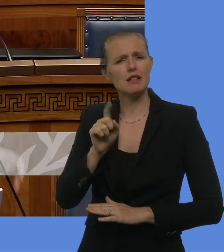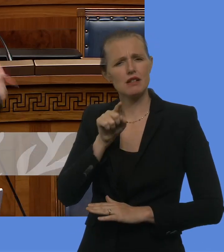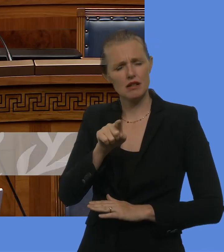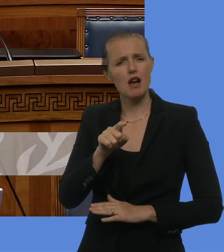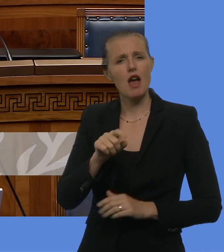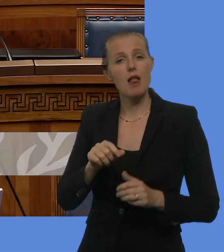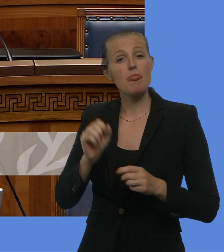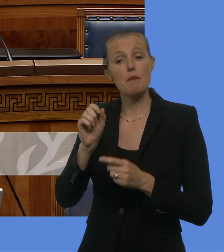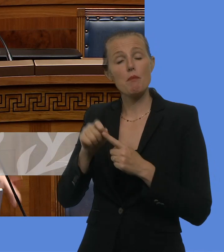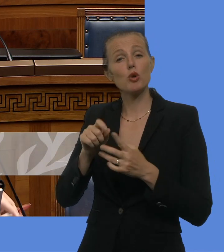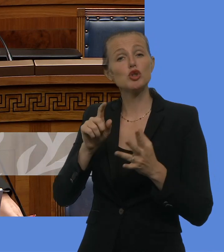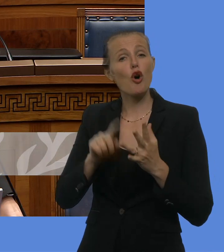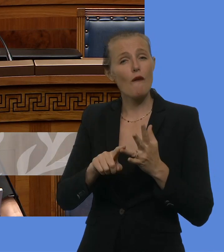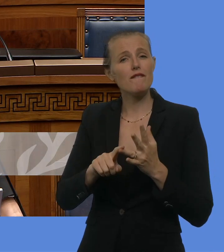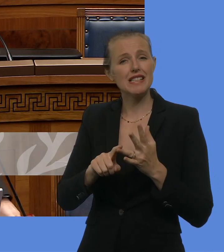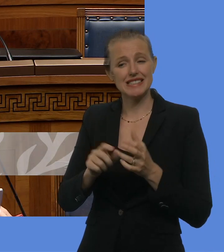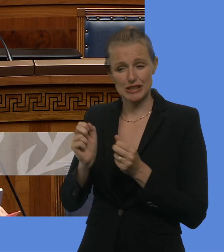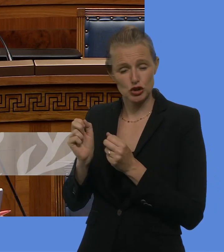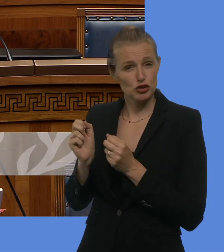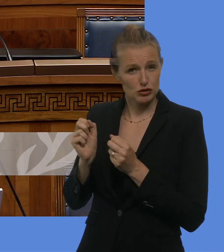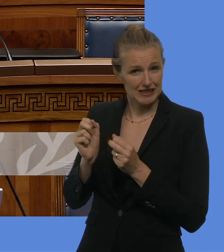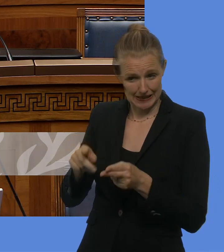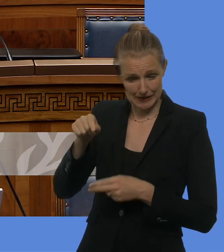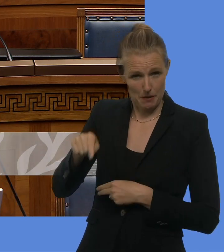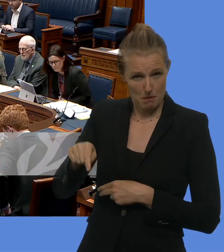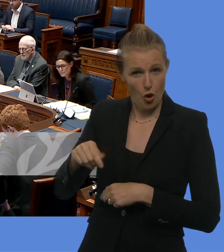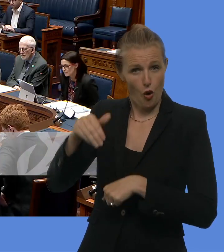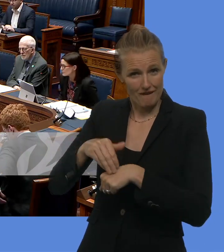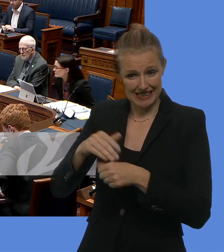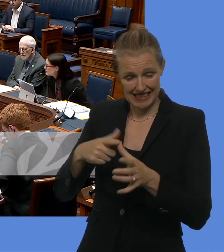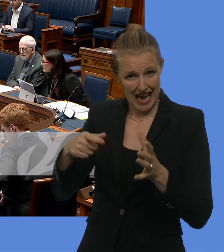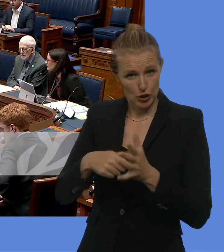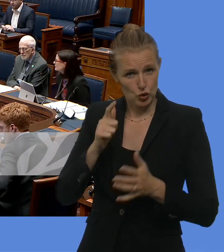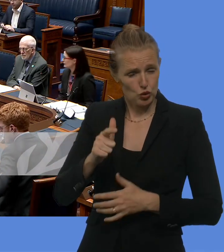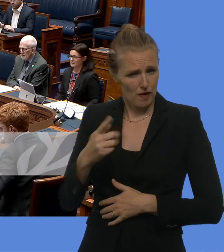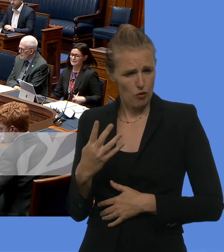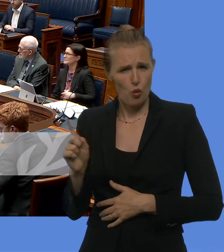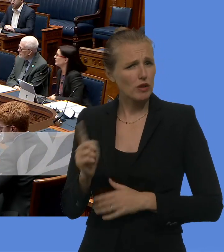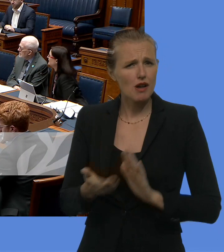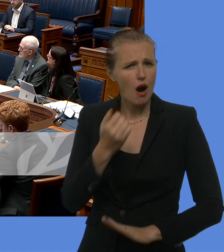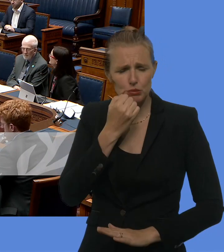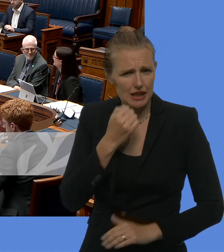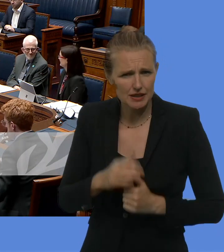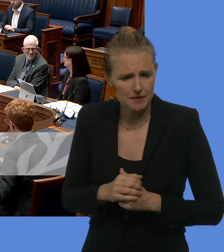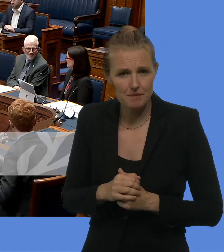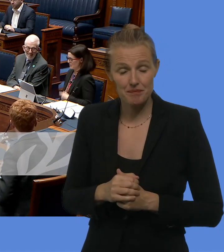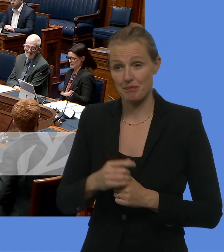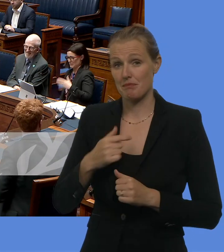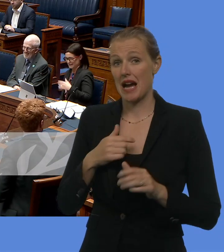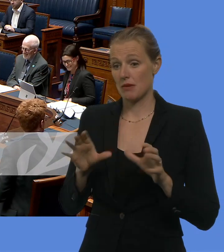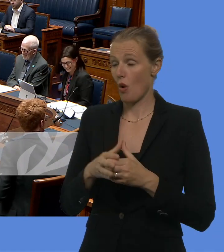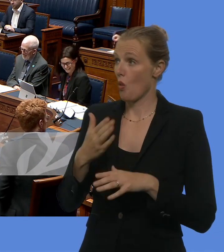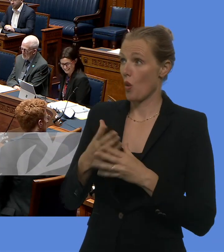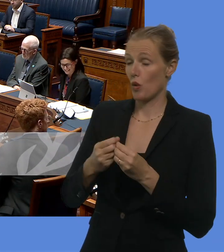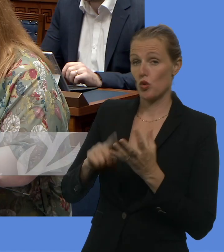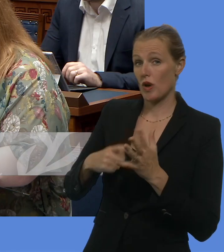the Post Office Horizon System Offences Act 2024? Thank you. Sir. Thank you. My department is currently working with the UK